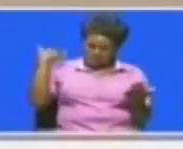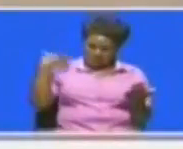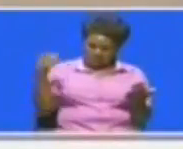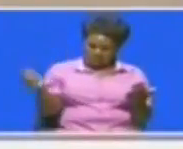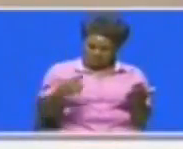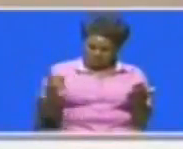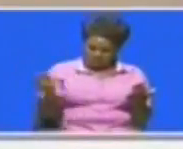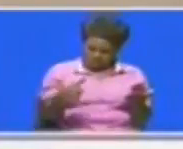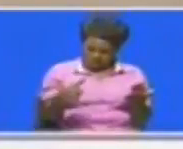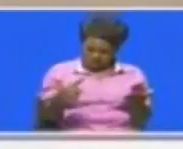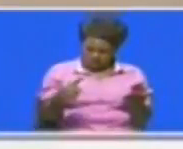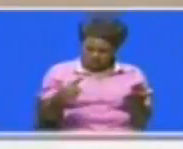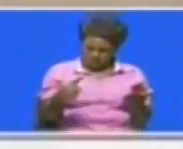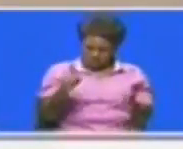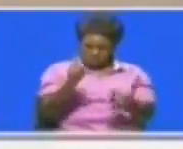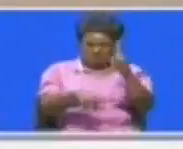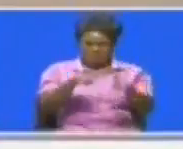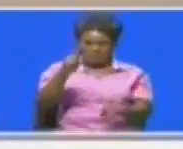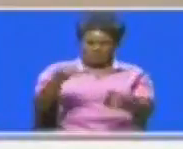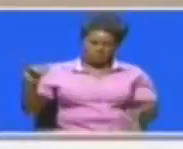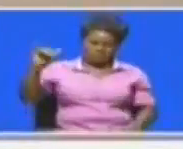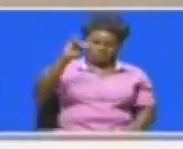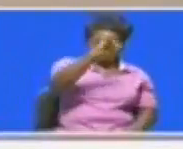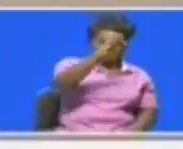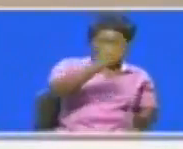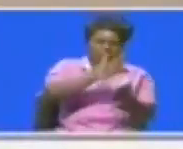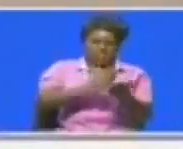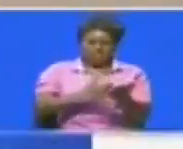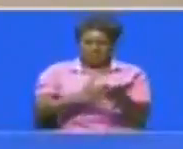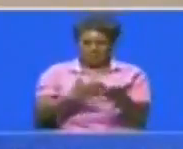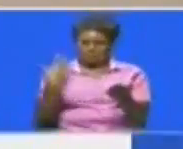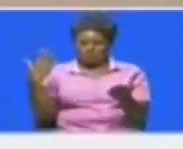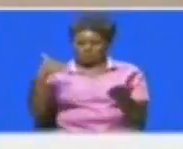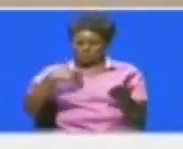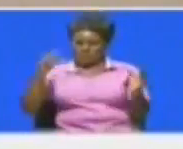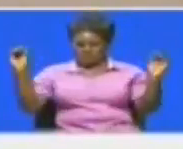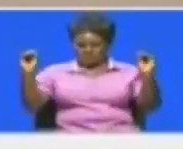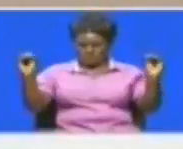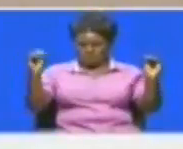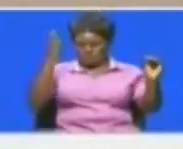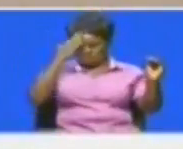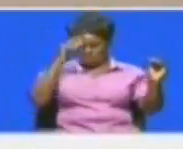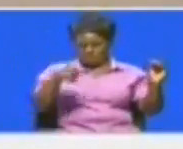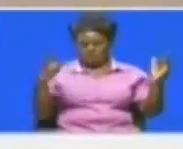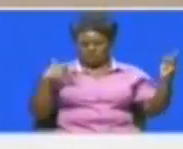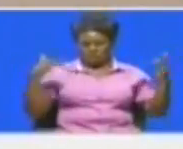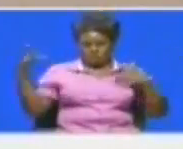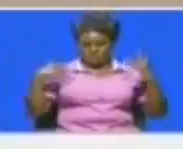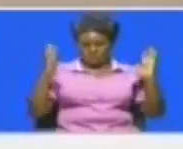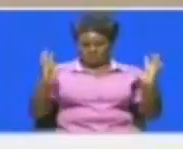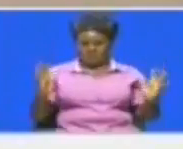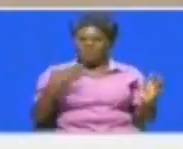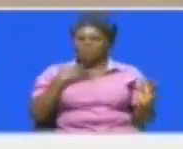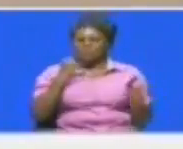months is an upsurge of exports. Some of them are not properly documented. And you know that's a very big concern for us. We want to ensure